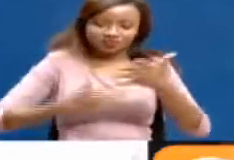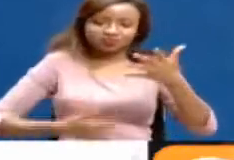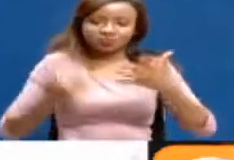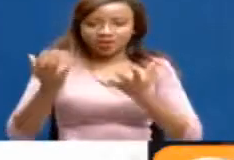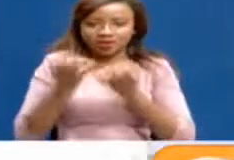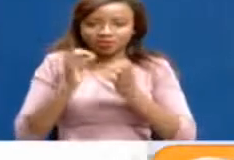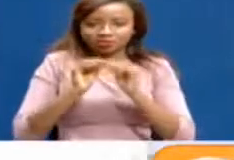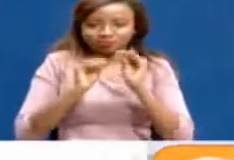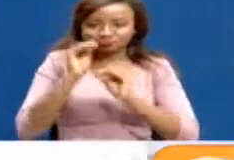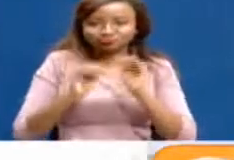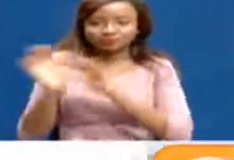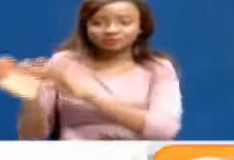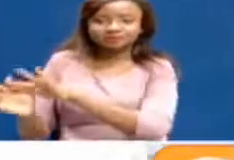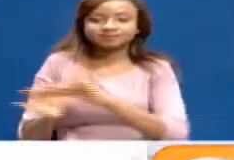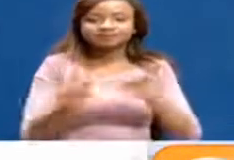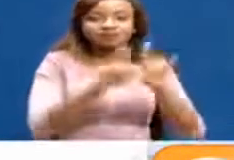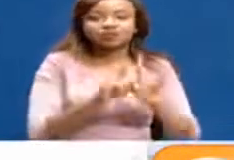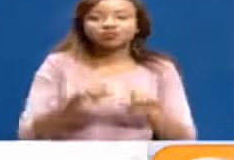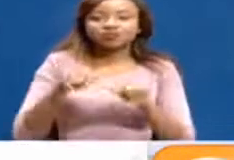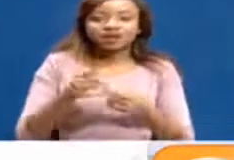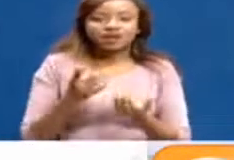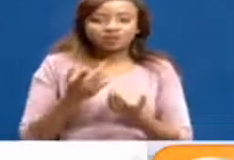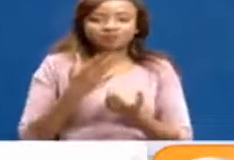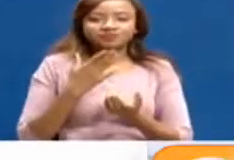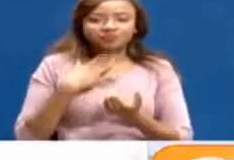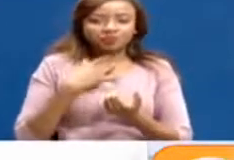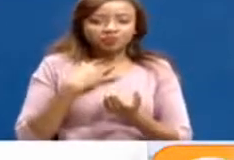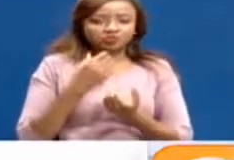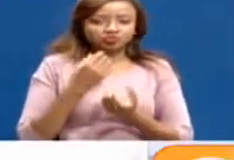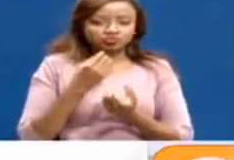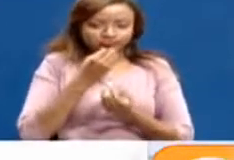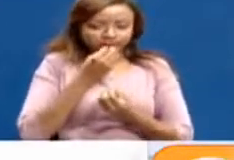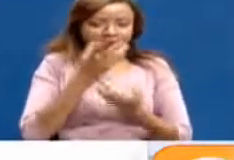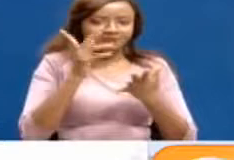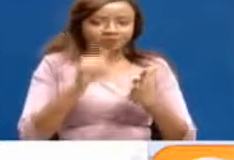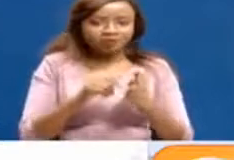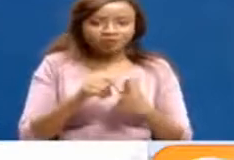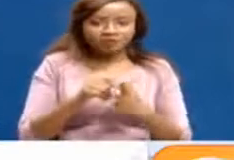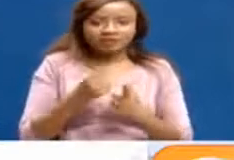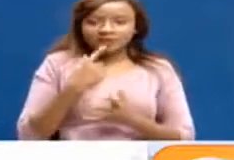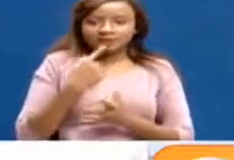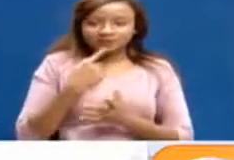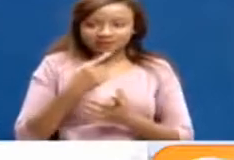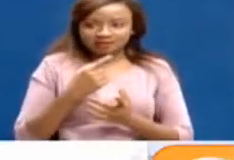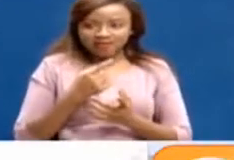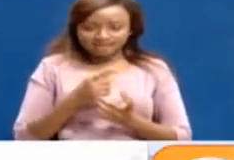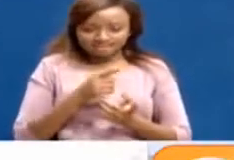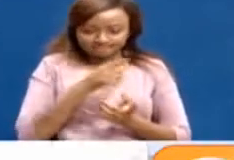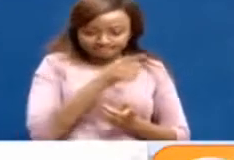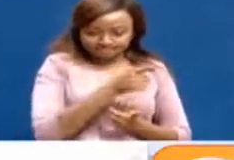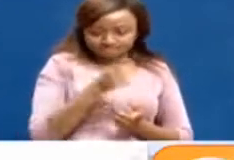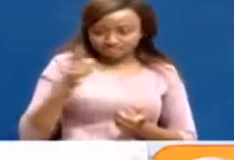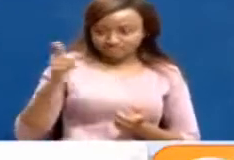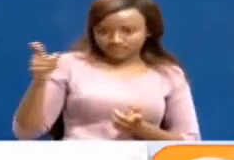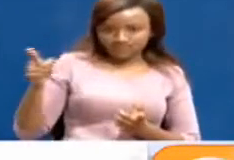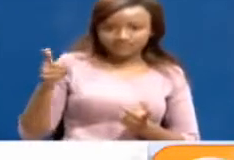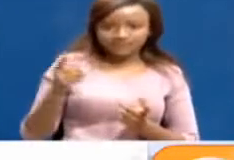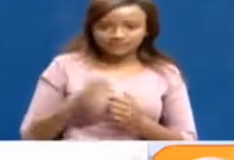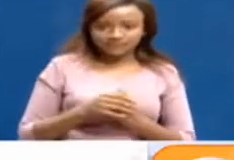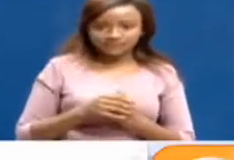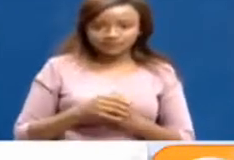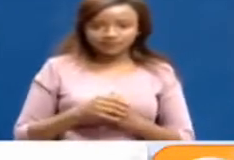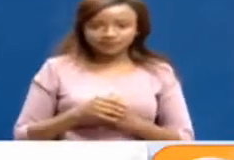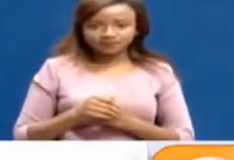Senator, allow me to switch gears for a moment, if I will, because you mentioned sibling rivalry in your answer just